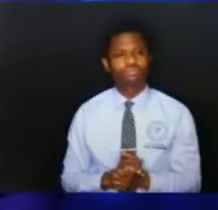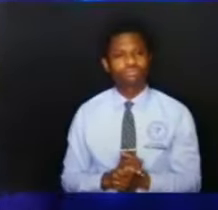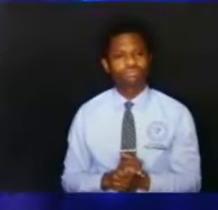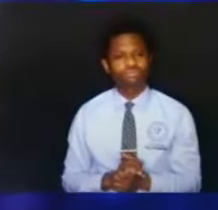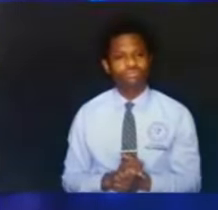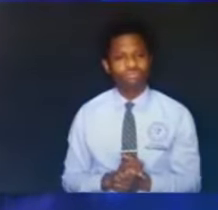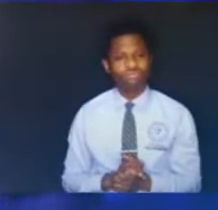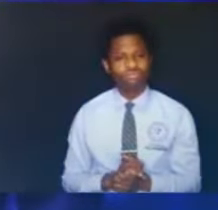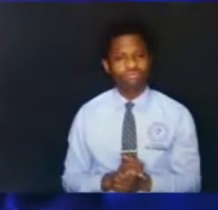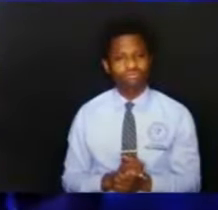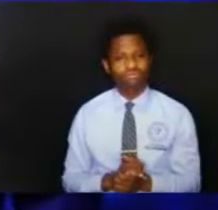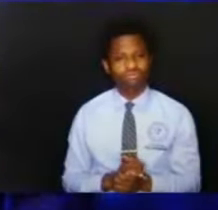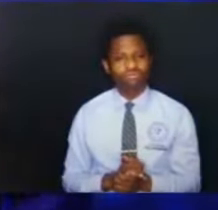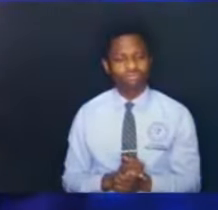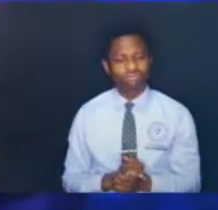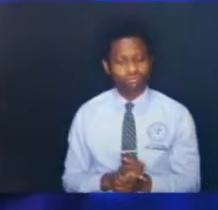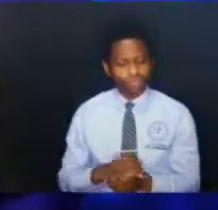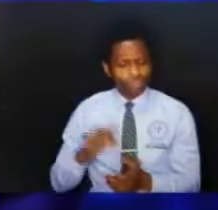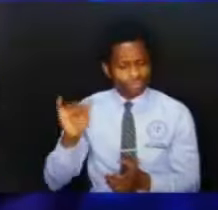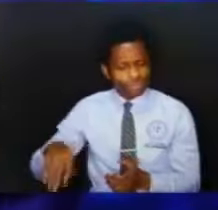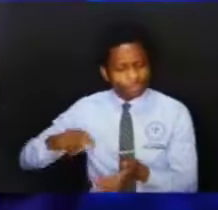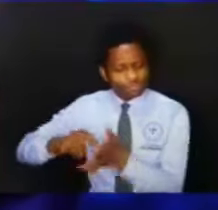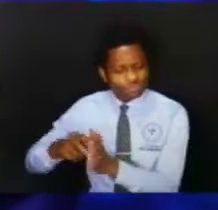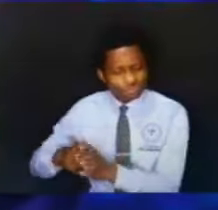but this is an Evidence of true